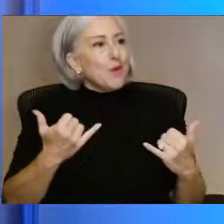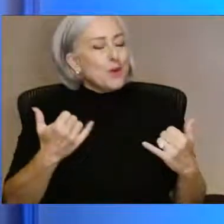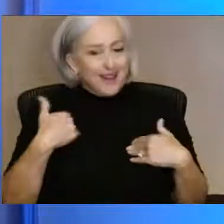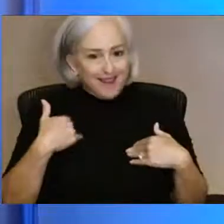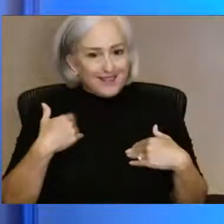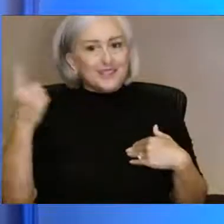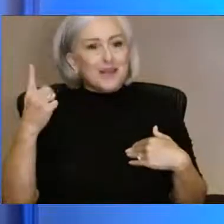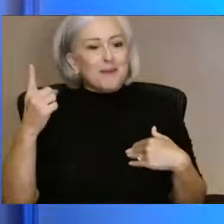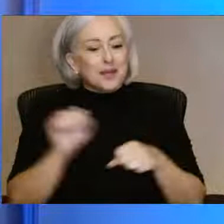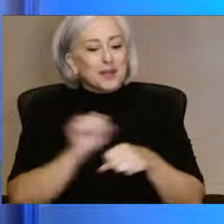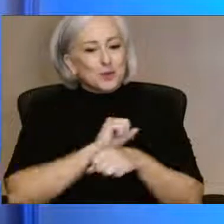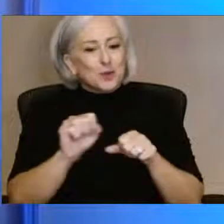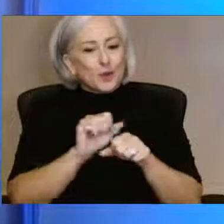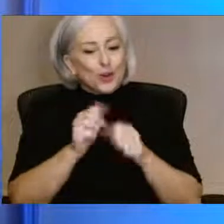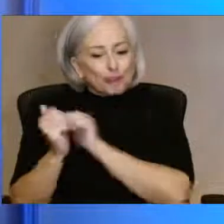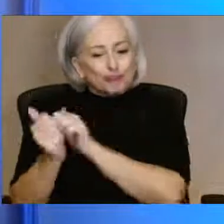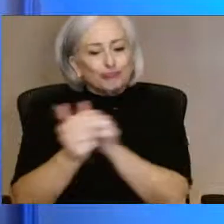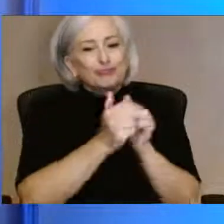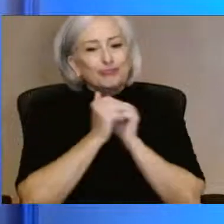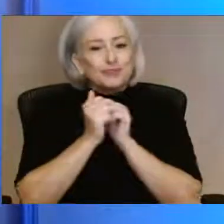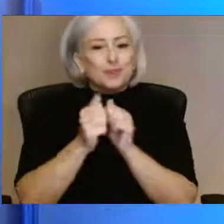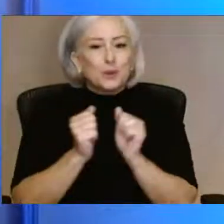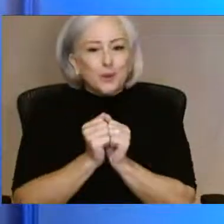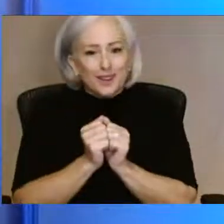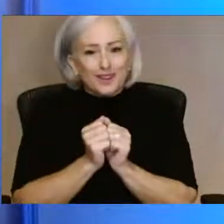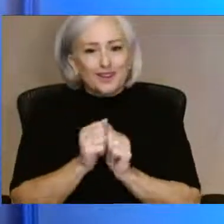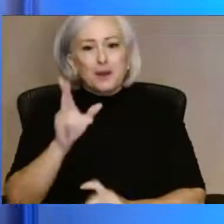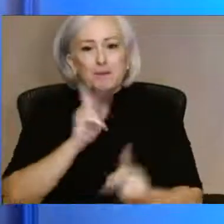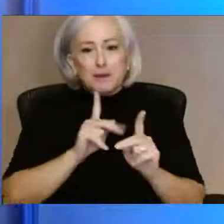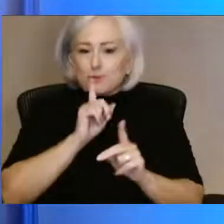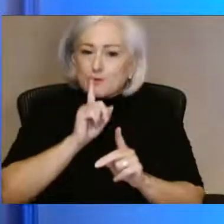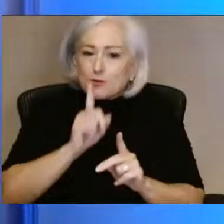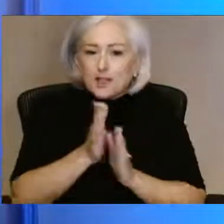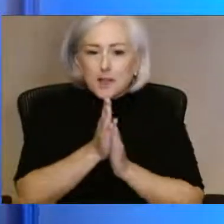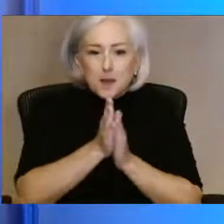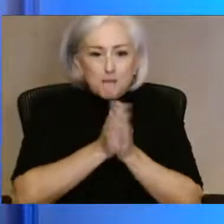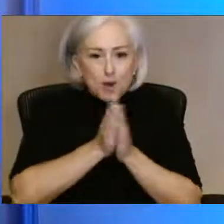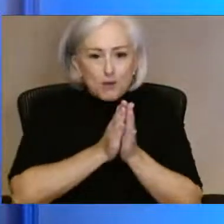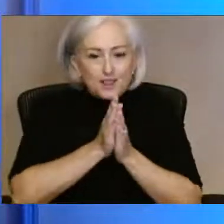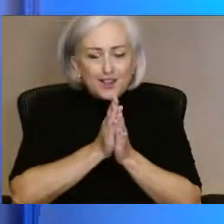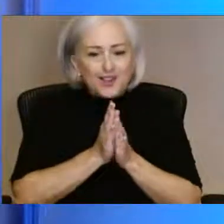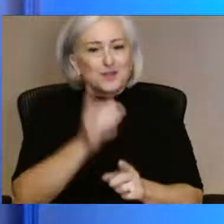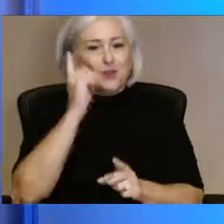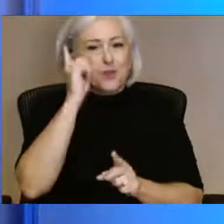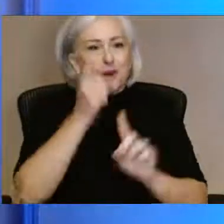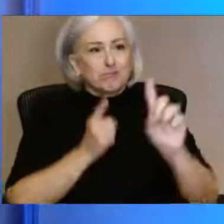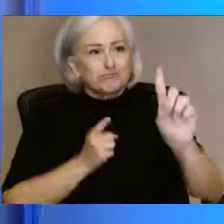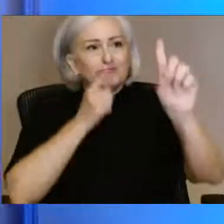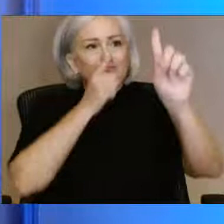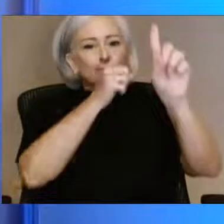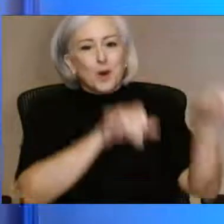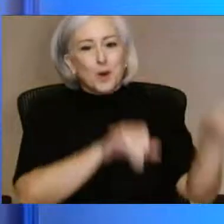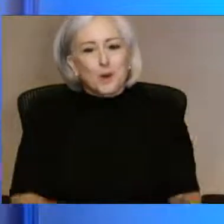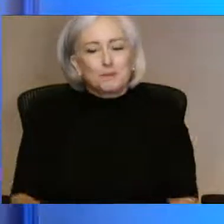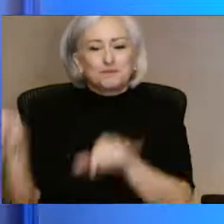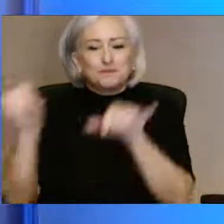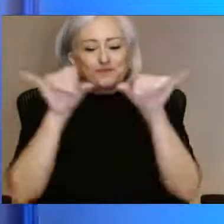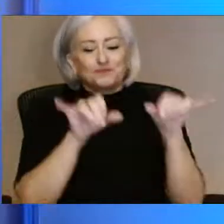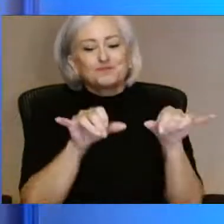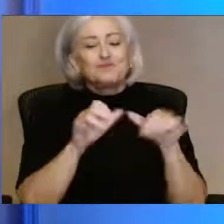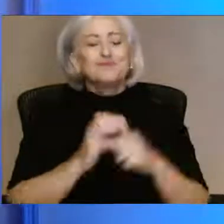large group of people who were very motivated towards this common goal. So it was just really a